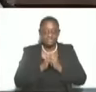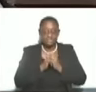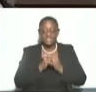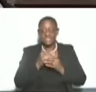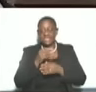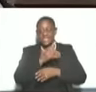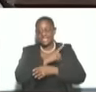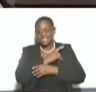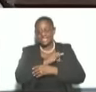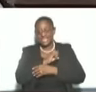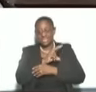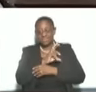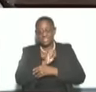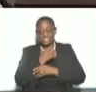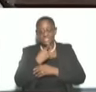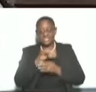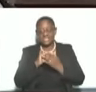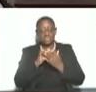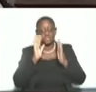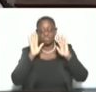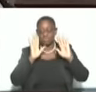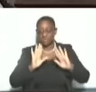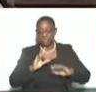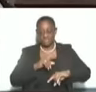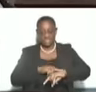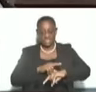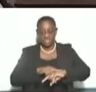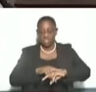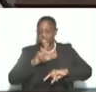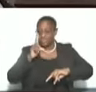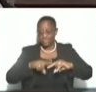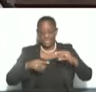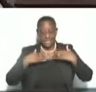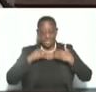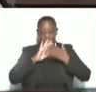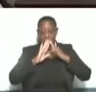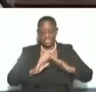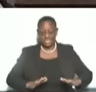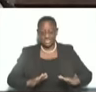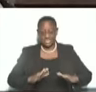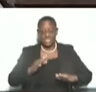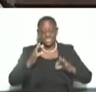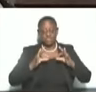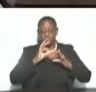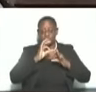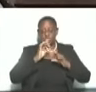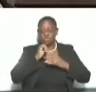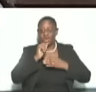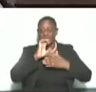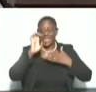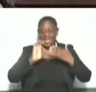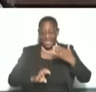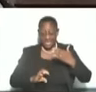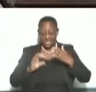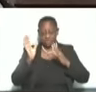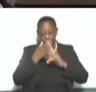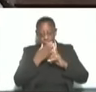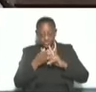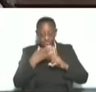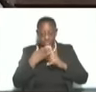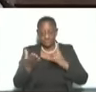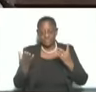Mrs. Davis calling it a profound moment. We cannot have peace unless we end the child abuse that's going on, the domestic